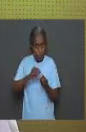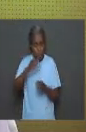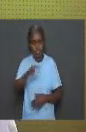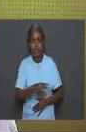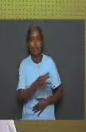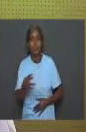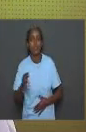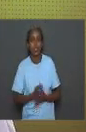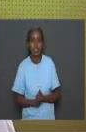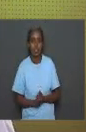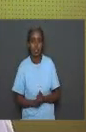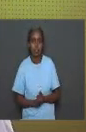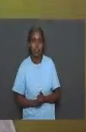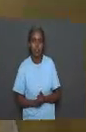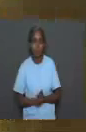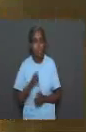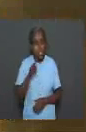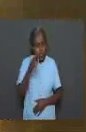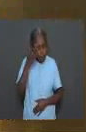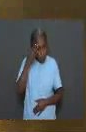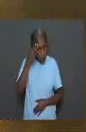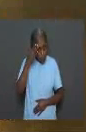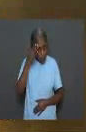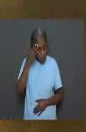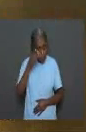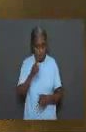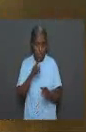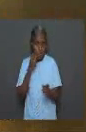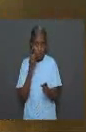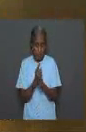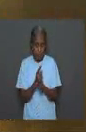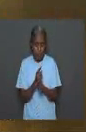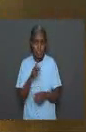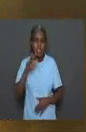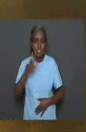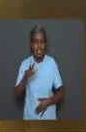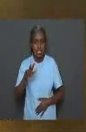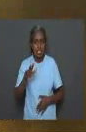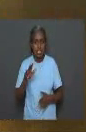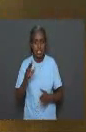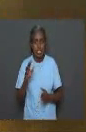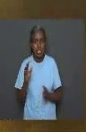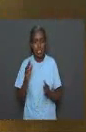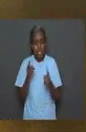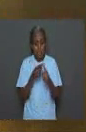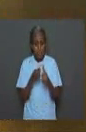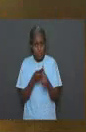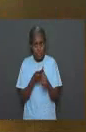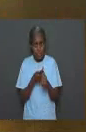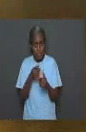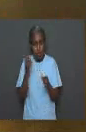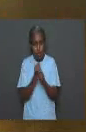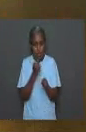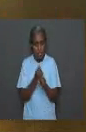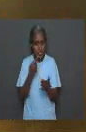augmented matrices. Do you know that you can perform the 3 elementary